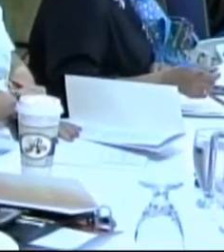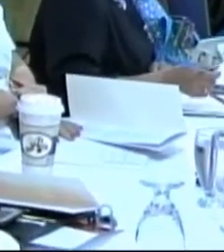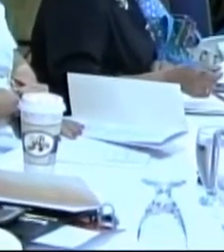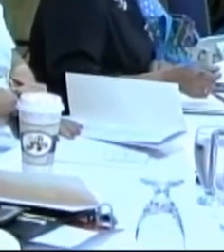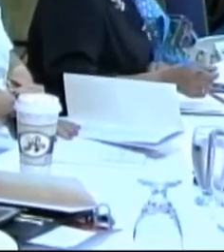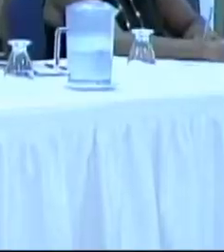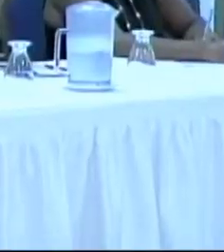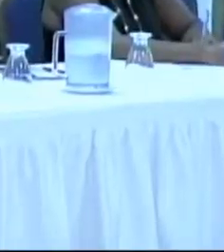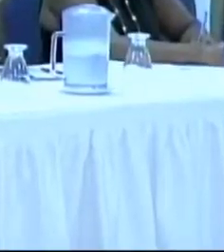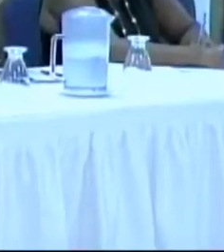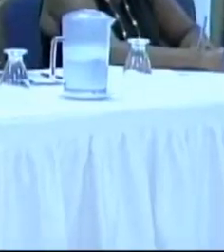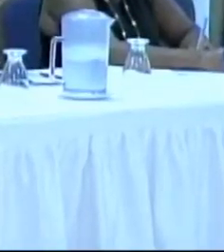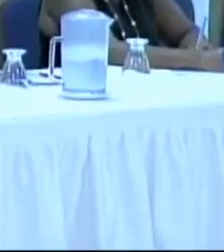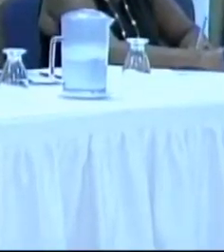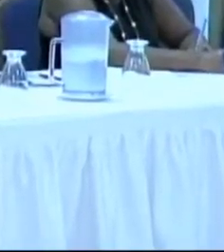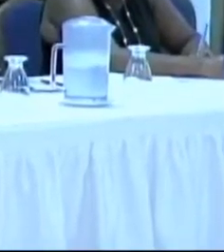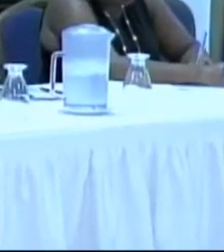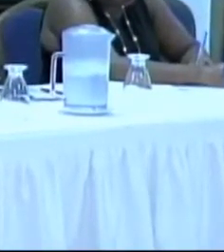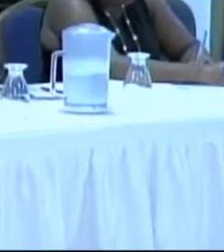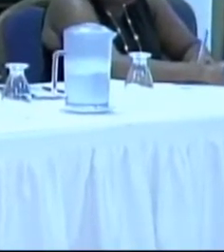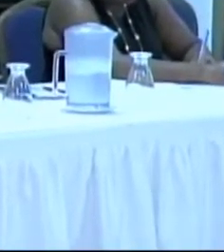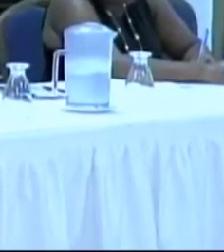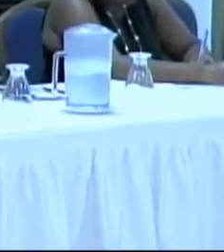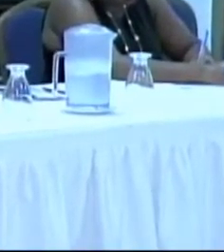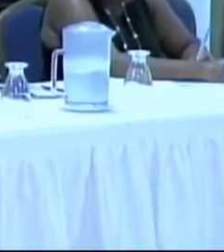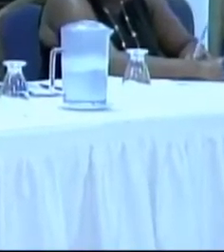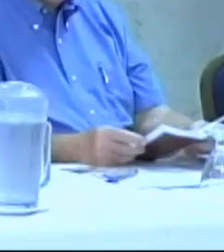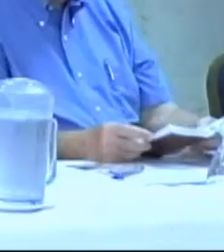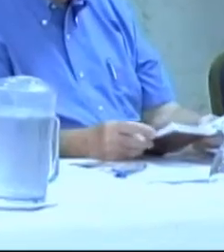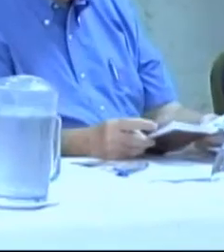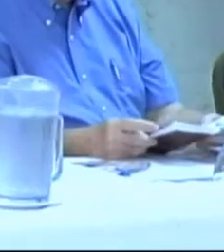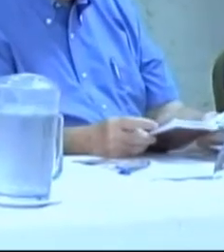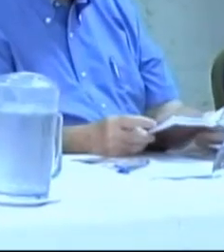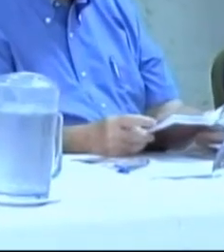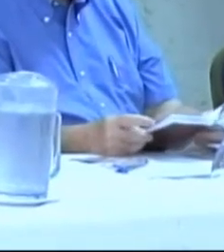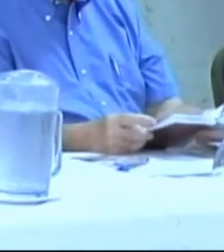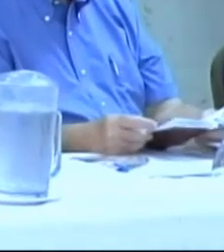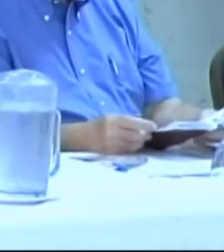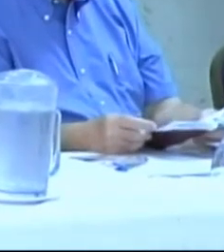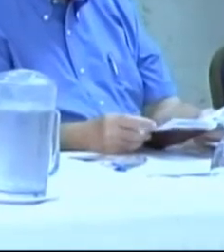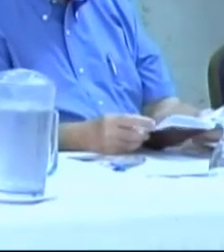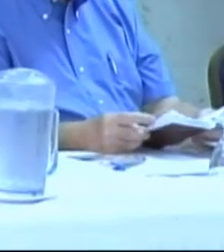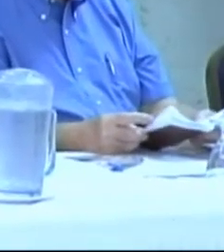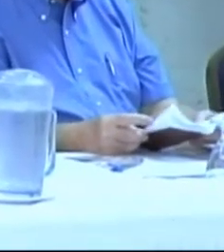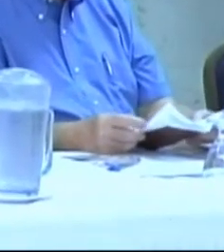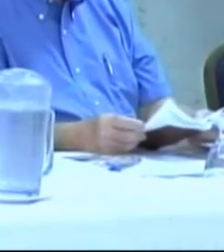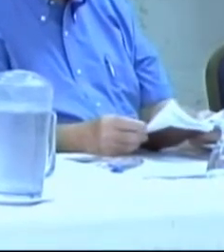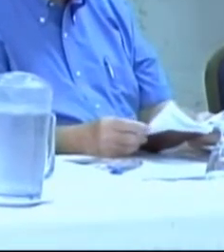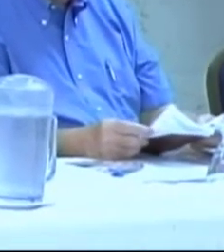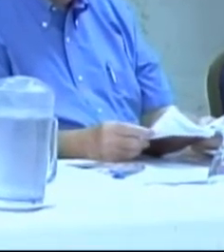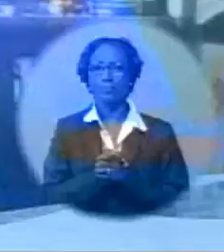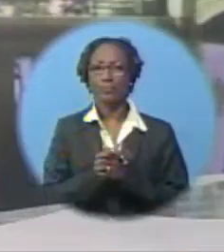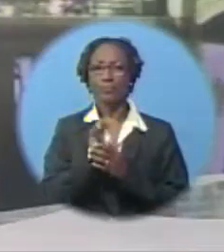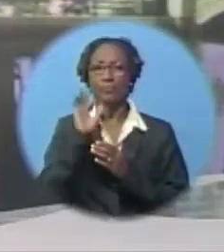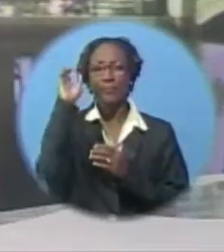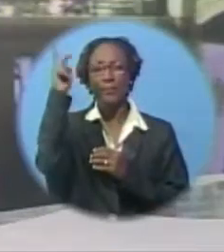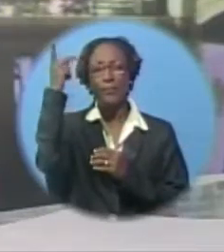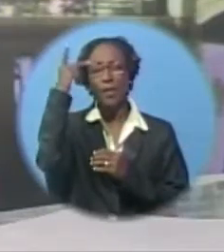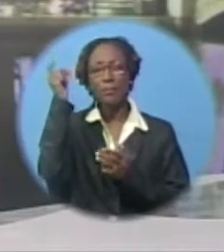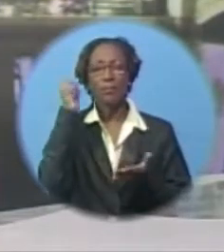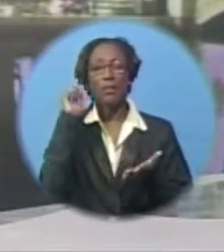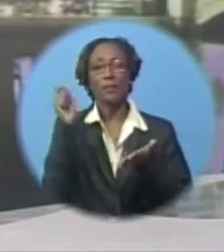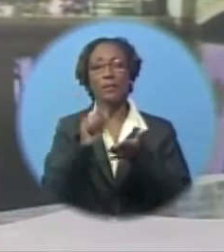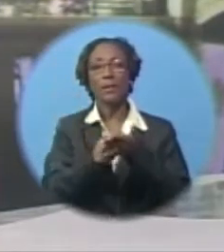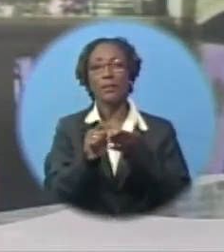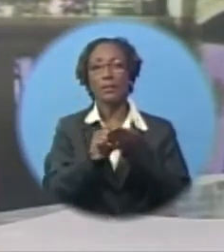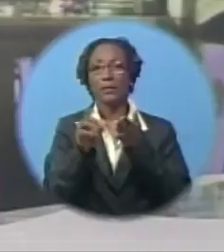enabling environment for at-risk populations to access necessary care. Lorna Jones, CBC News. Well,